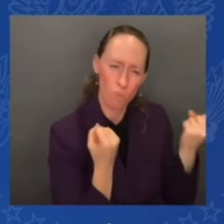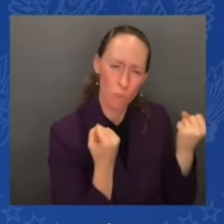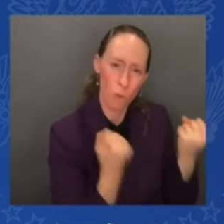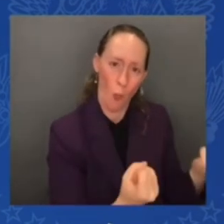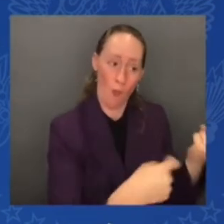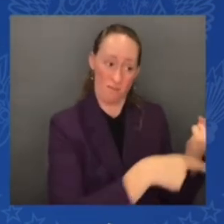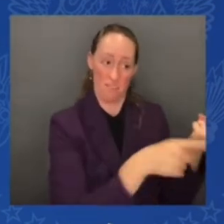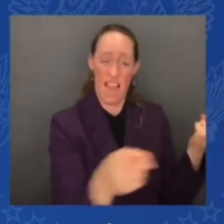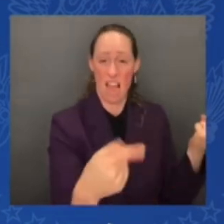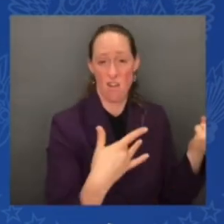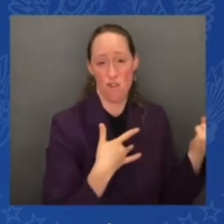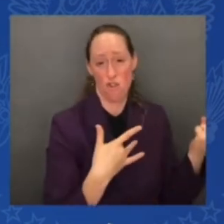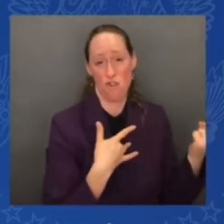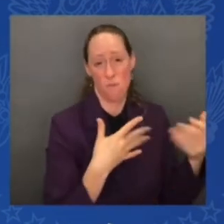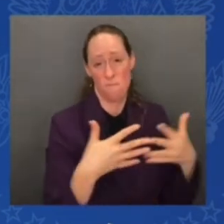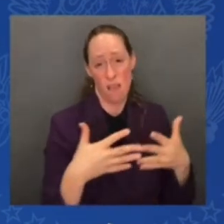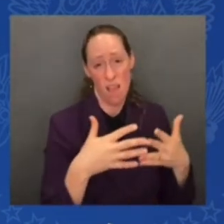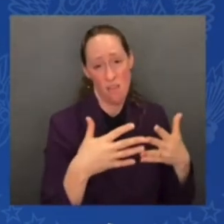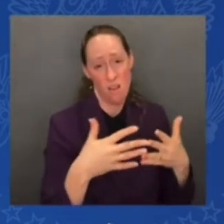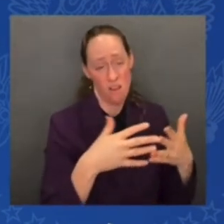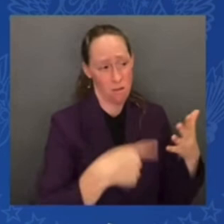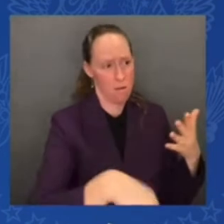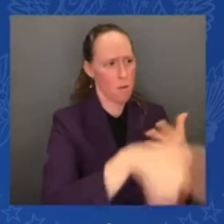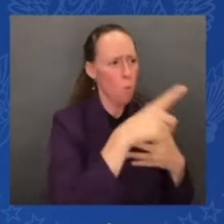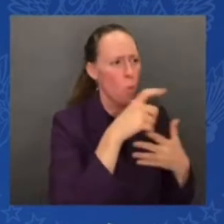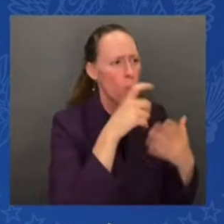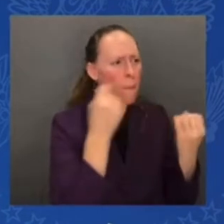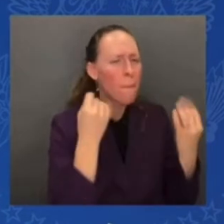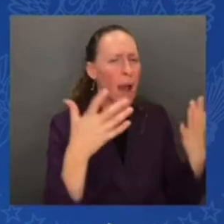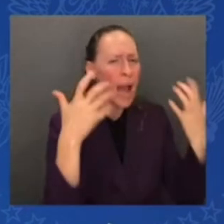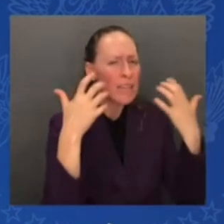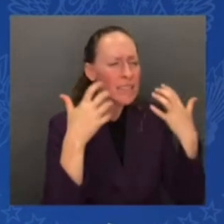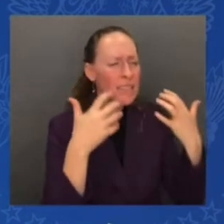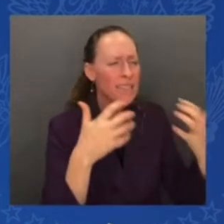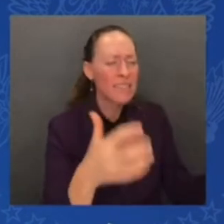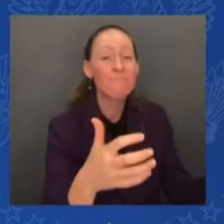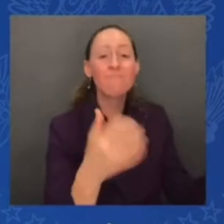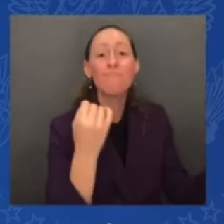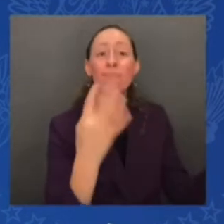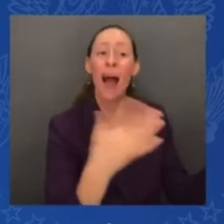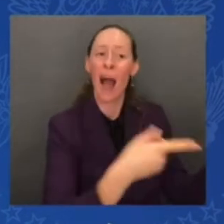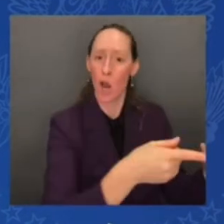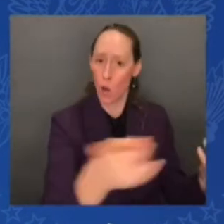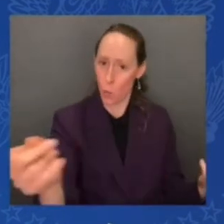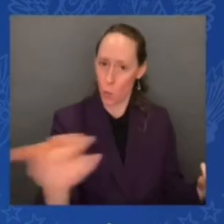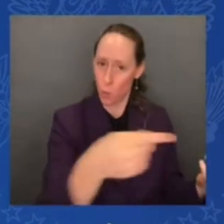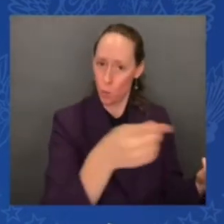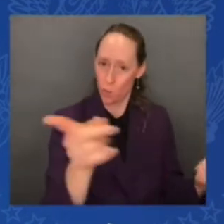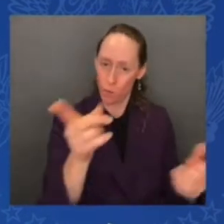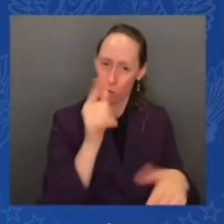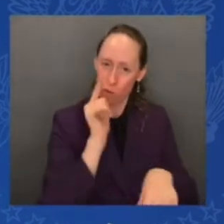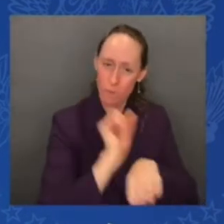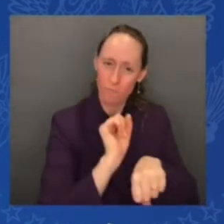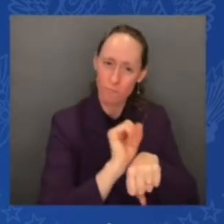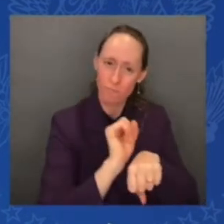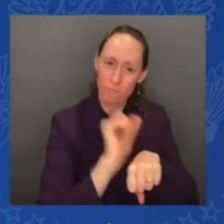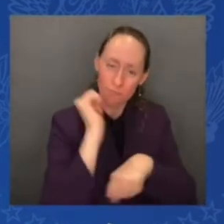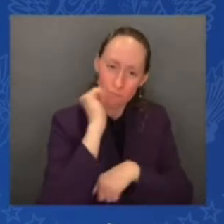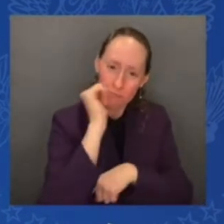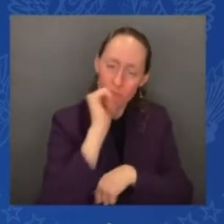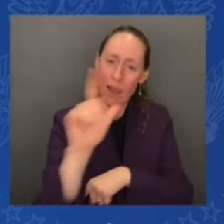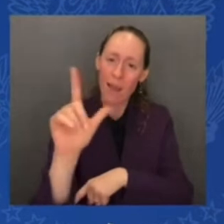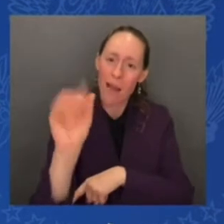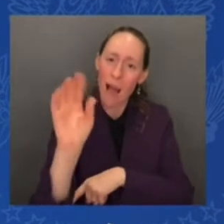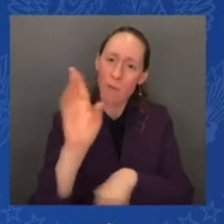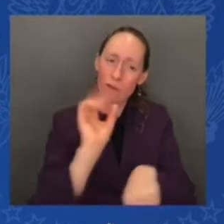That's not hyperbole, that's a fact. And folks, and when the middle class, I'm a capitalist, when the middle class does